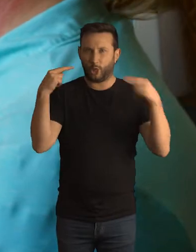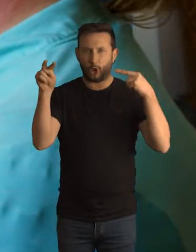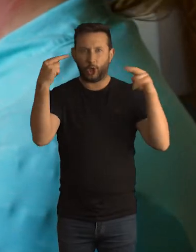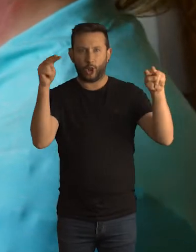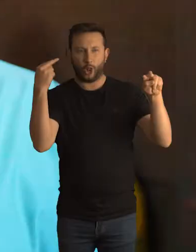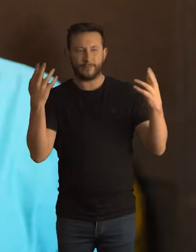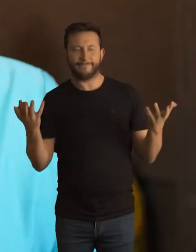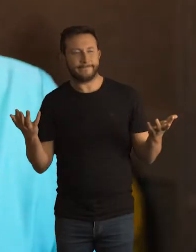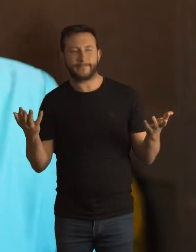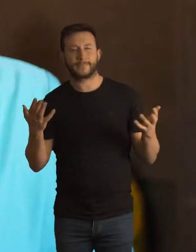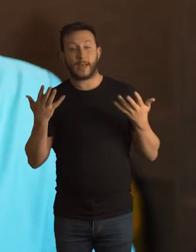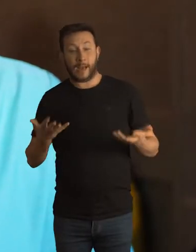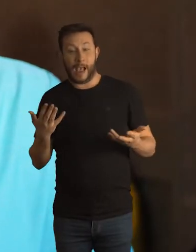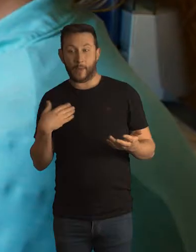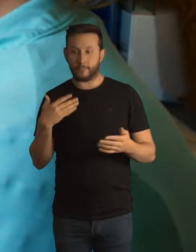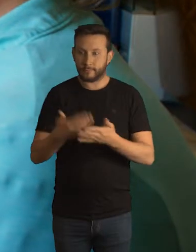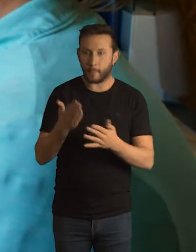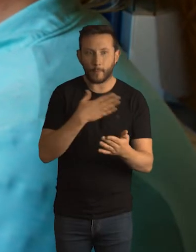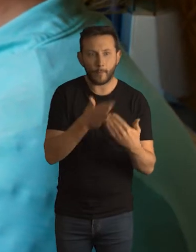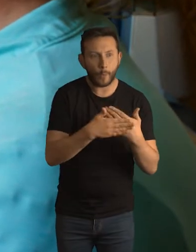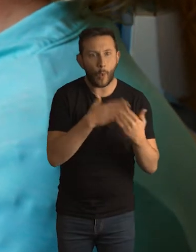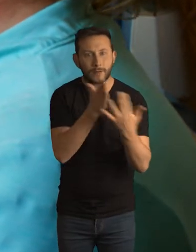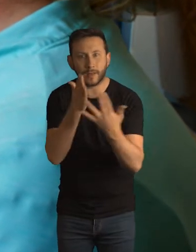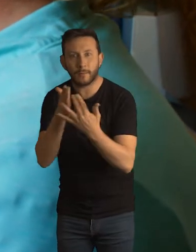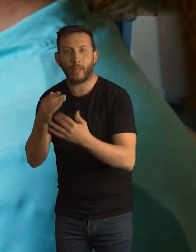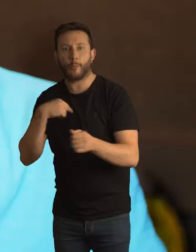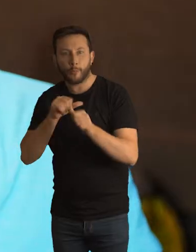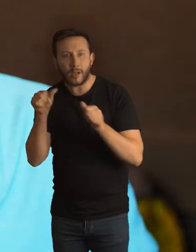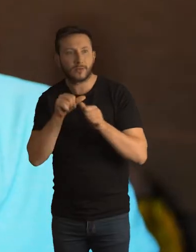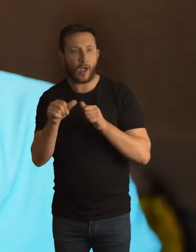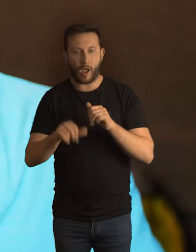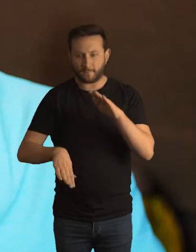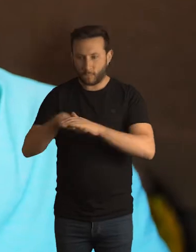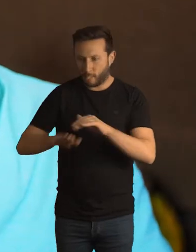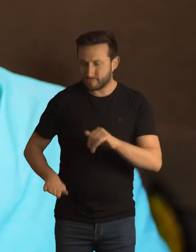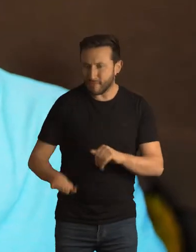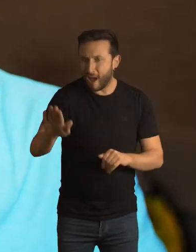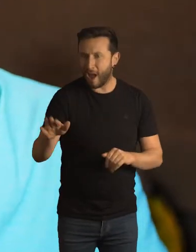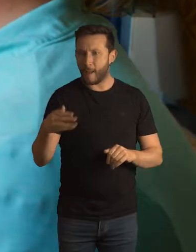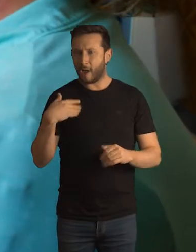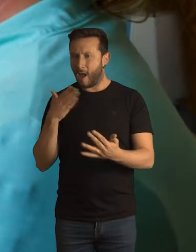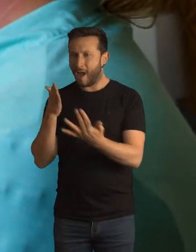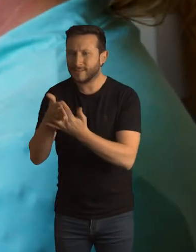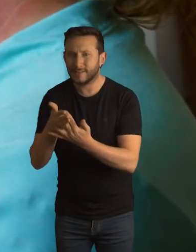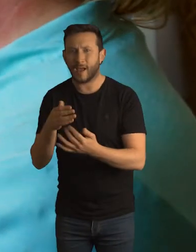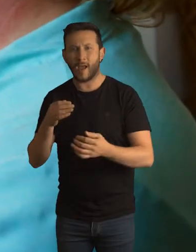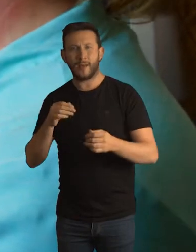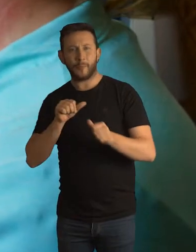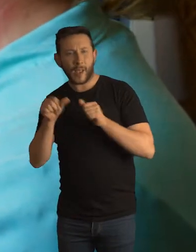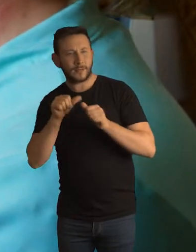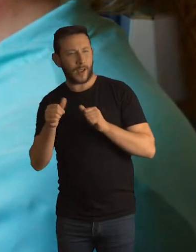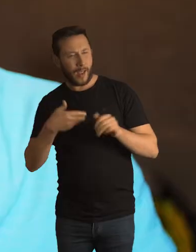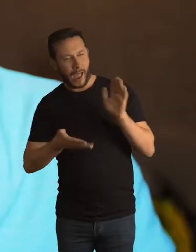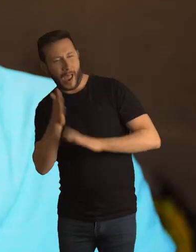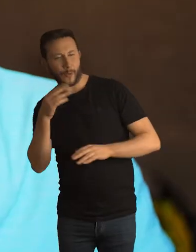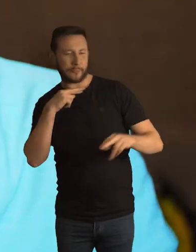definitely picked up on the need to be accessible, which is absolutely brilliant. Yeah. You know, the full ramp access, totally level inside, which makes a big difference if you're going